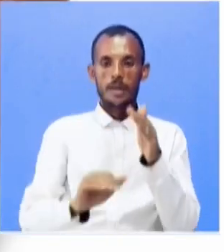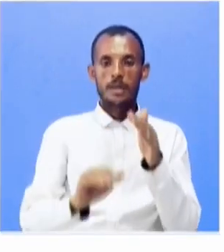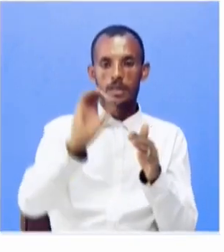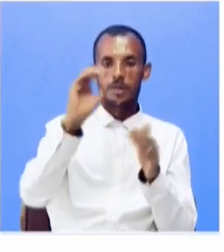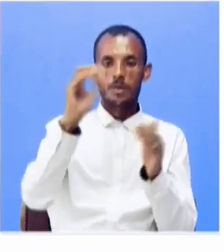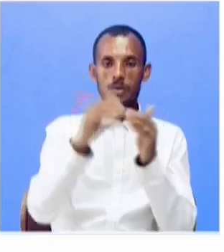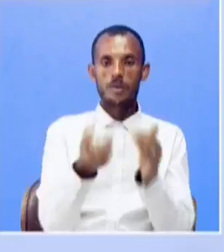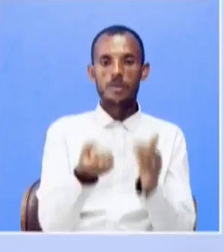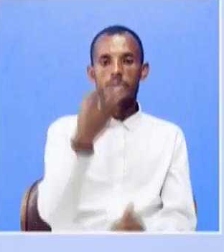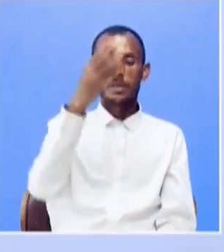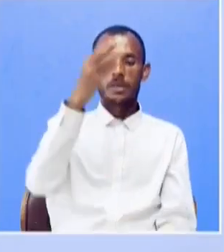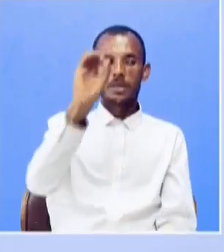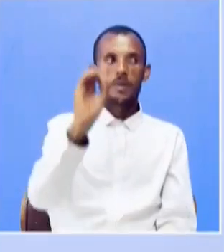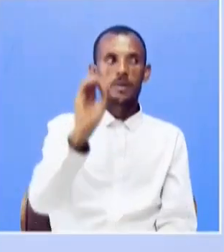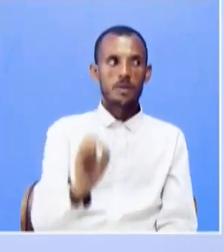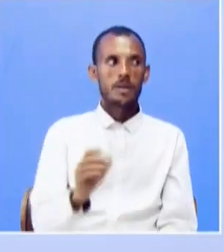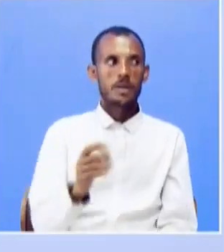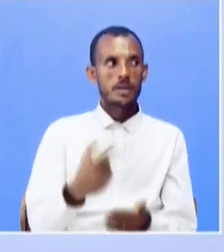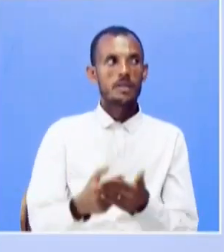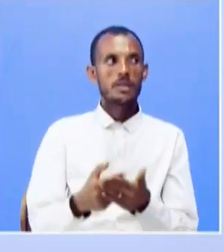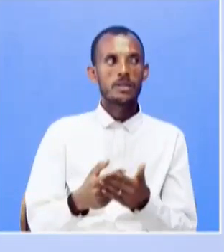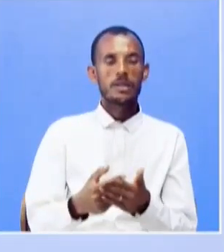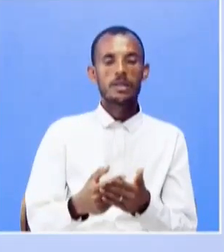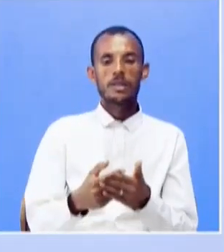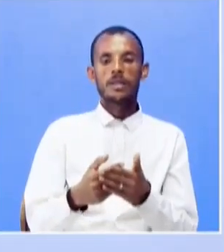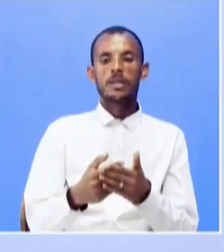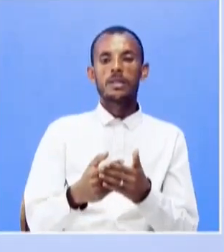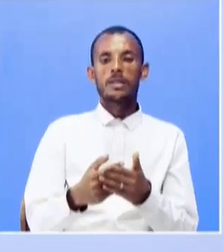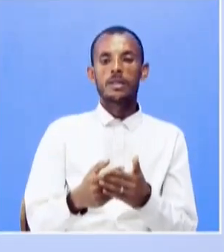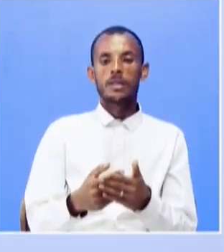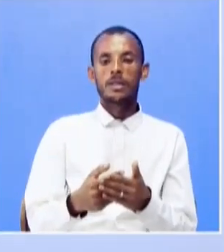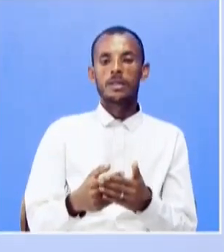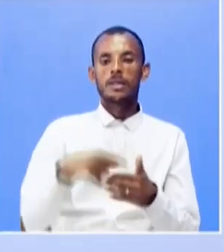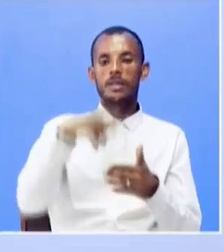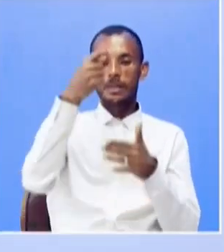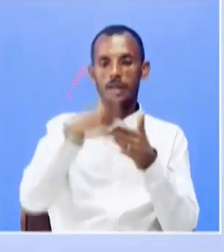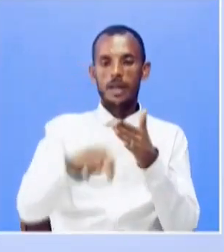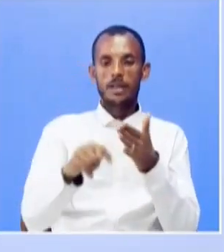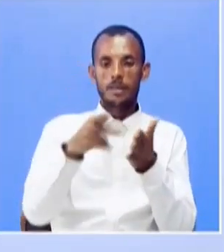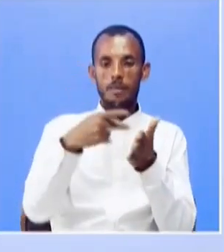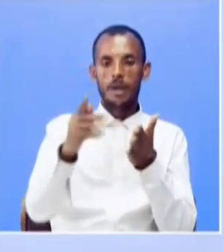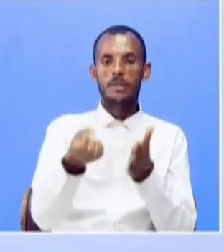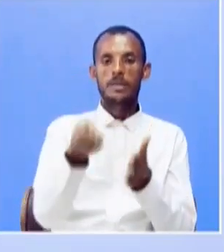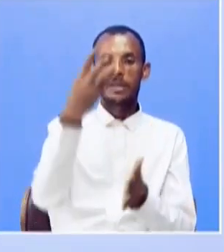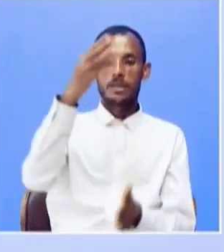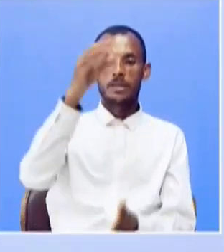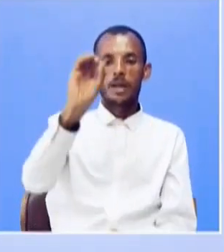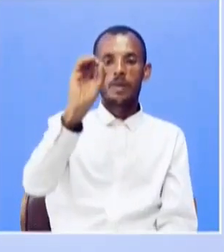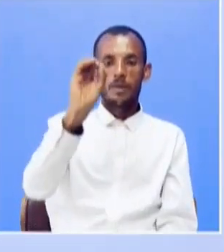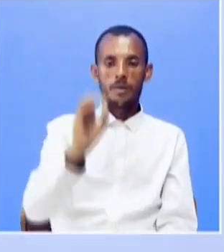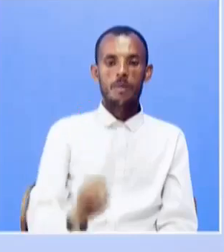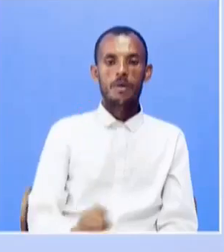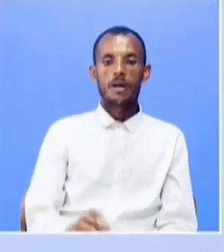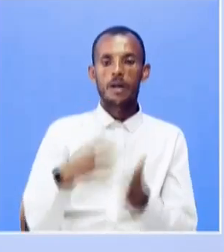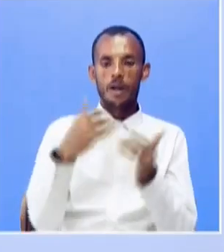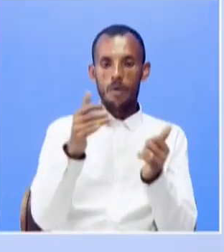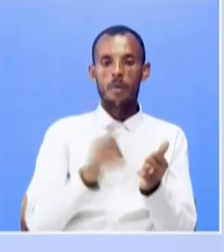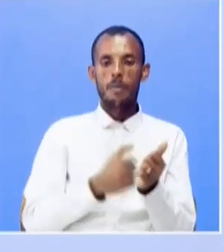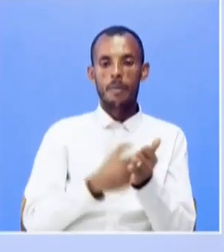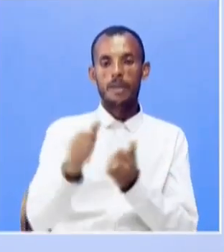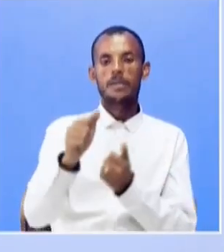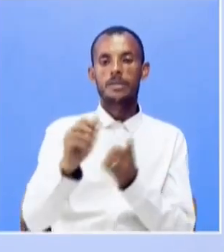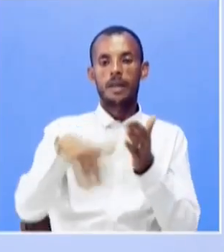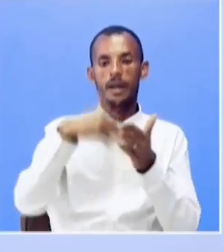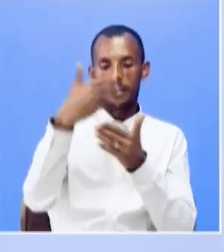0. For this interval of income, the tax paid will be 0. Now we'll proceed to the next